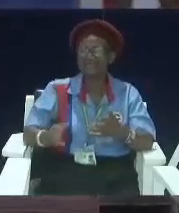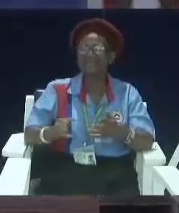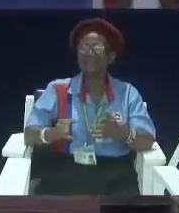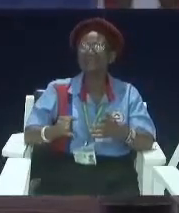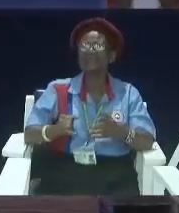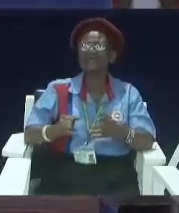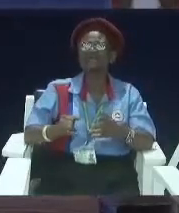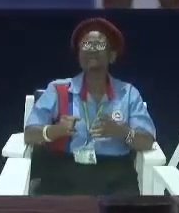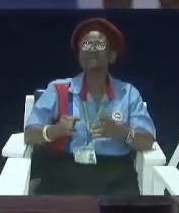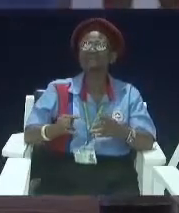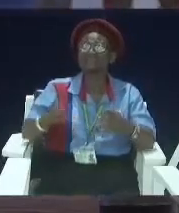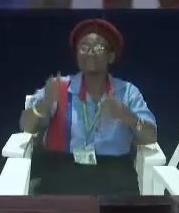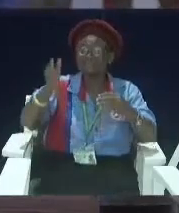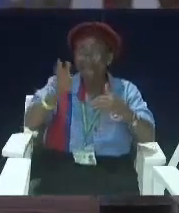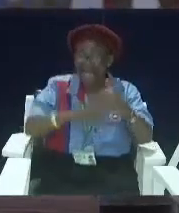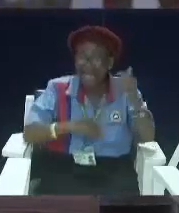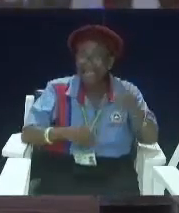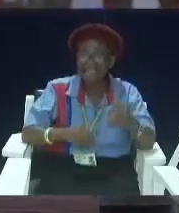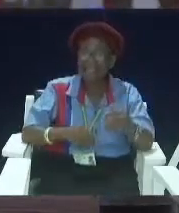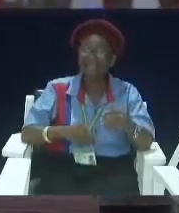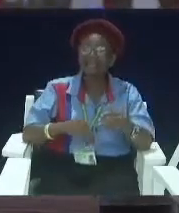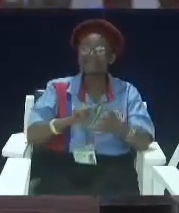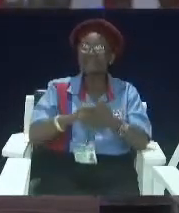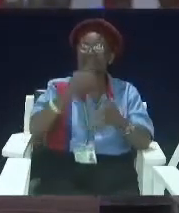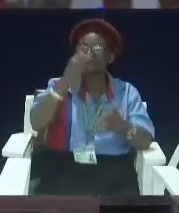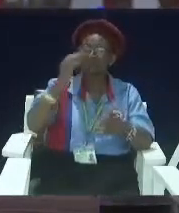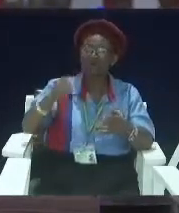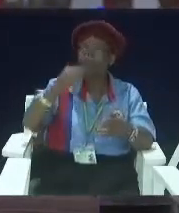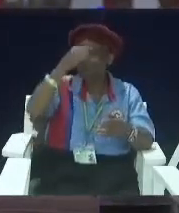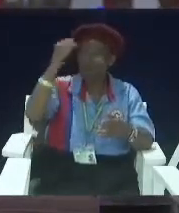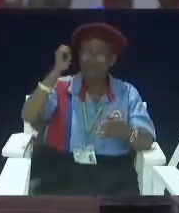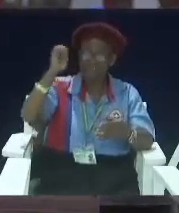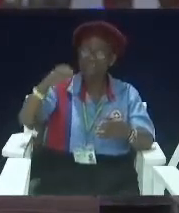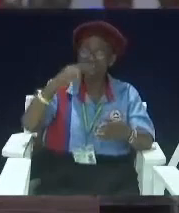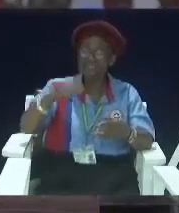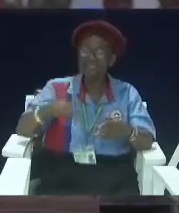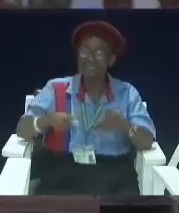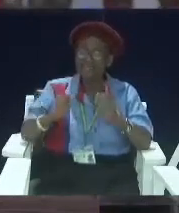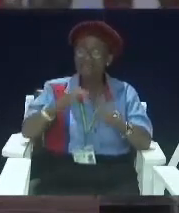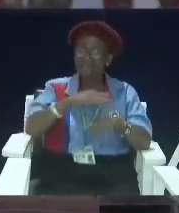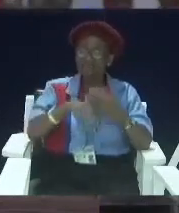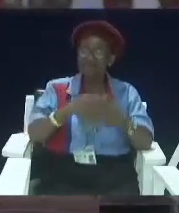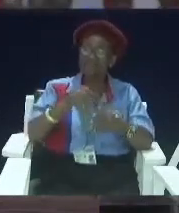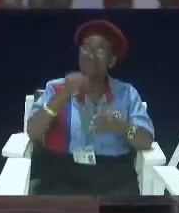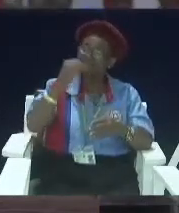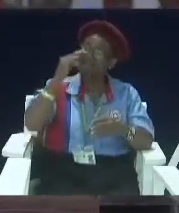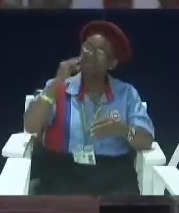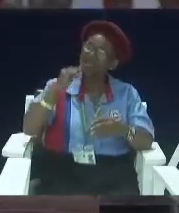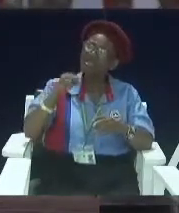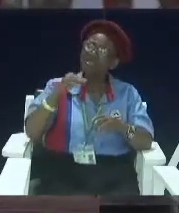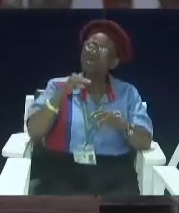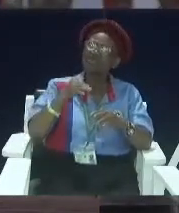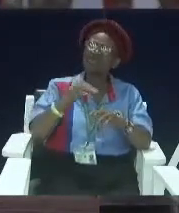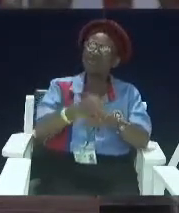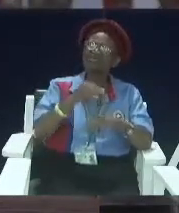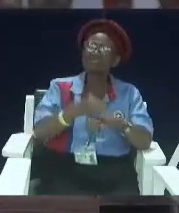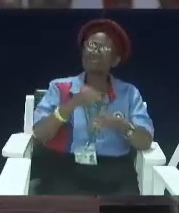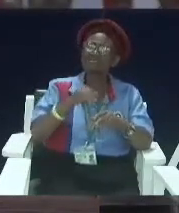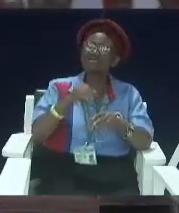Because he's saying, let all the forces in heaven, on